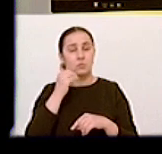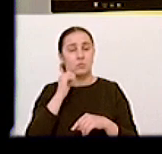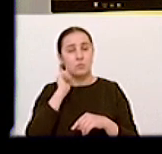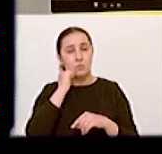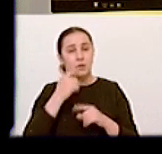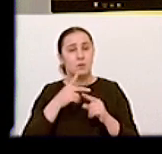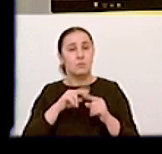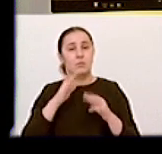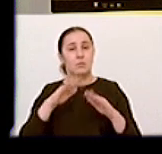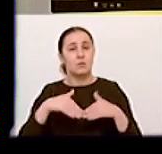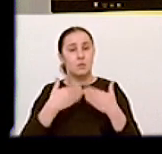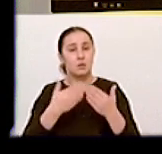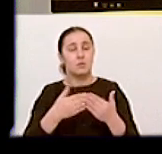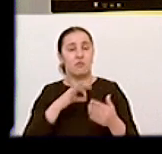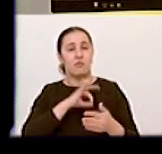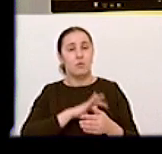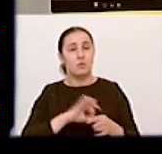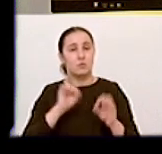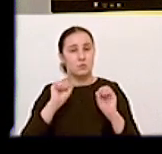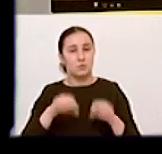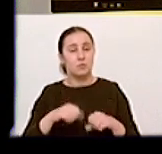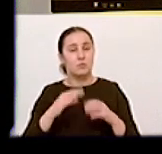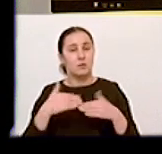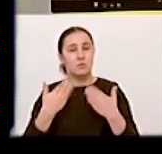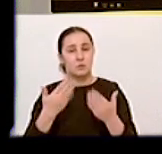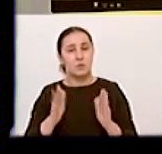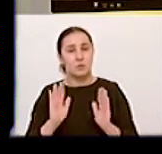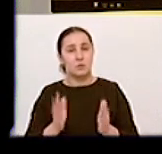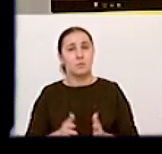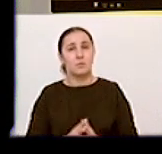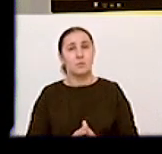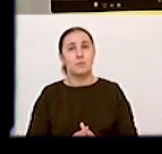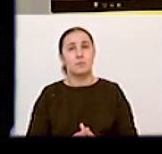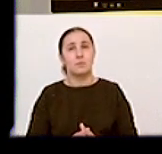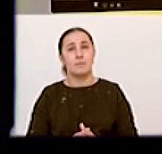buva-buvalaringiz maslahatidan ham foydalanishingizni tavsiya etaman.